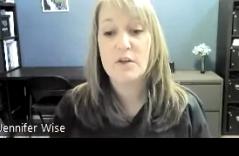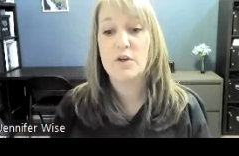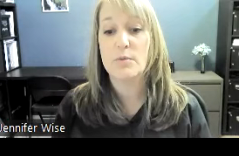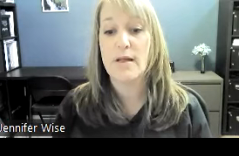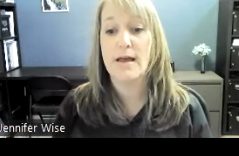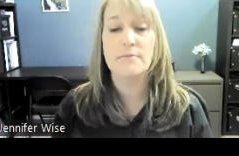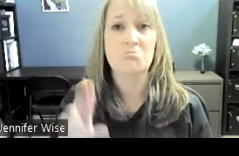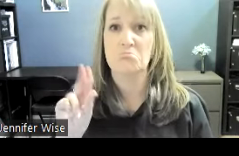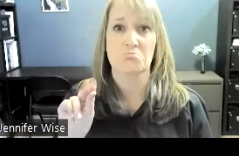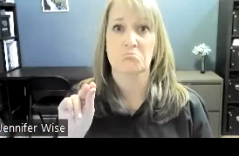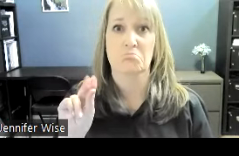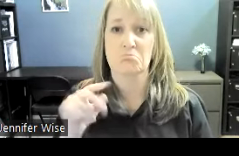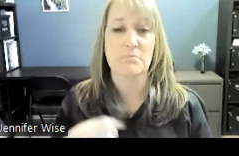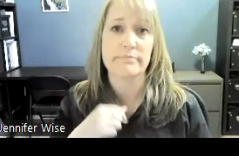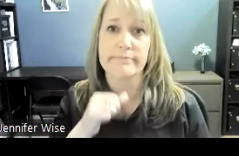You can reply.